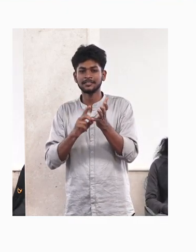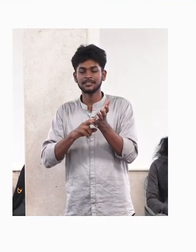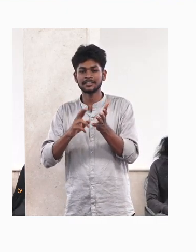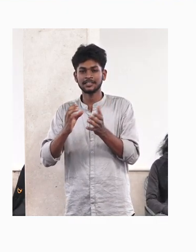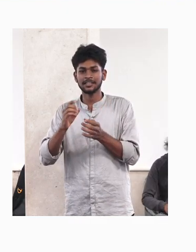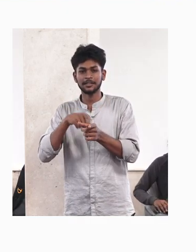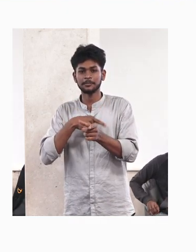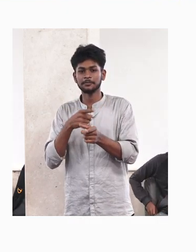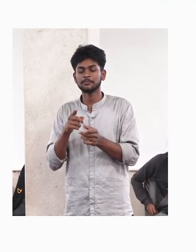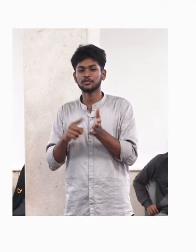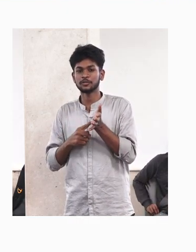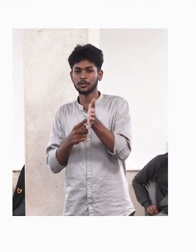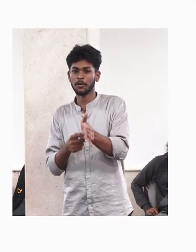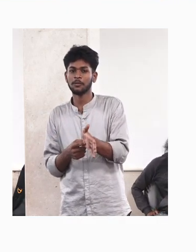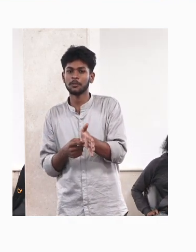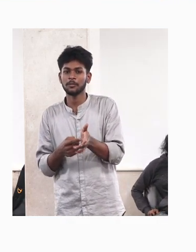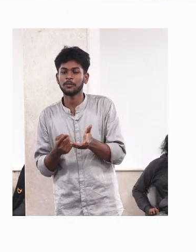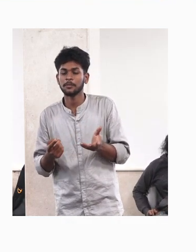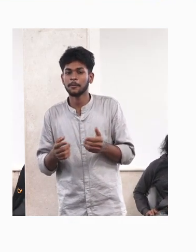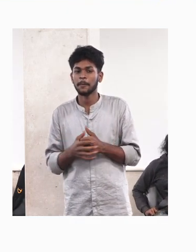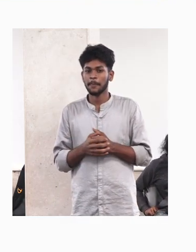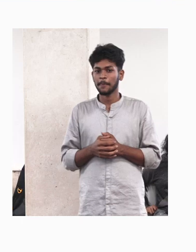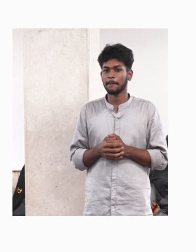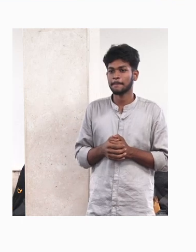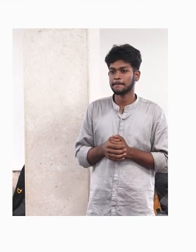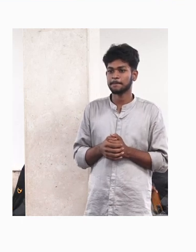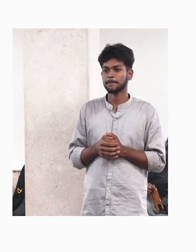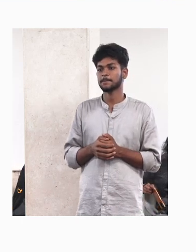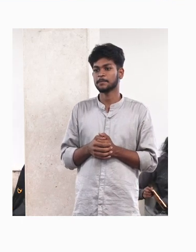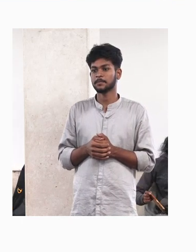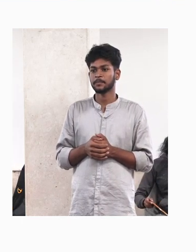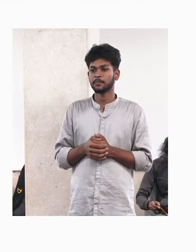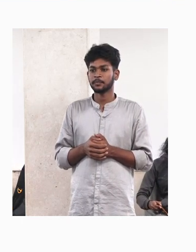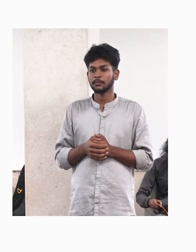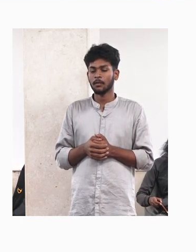important and very democratic in the situation.